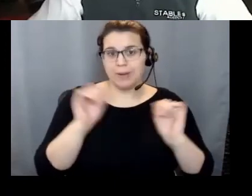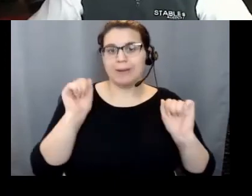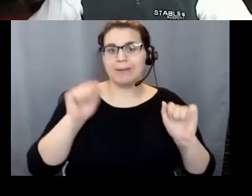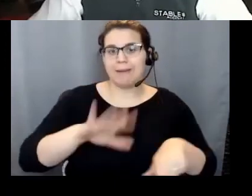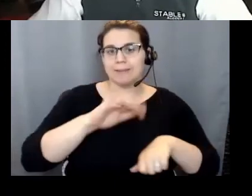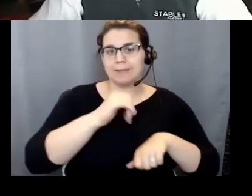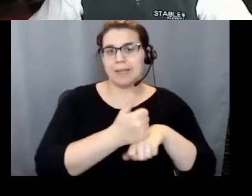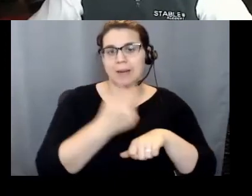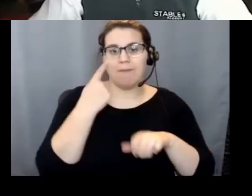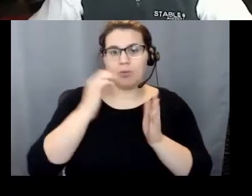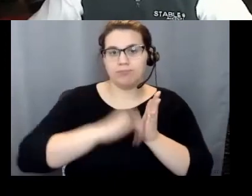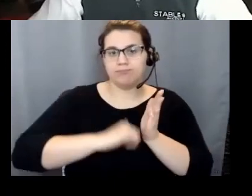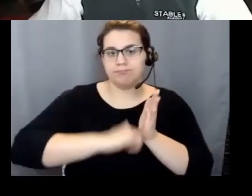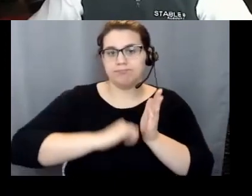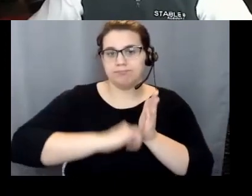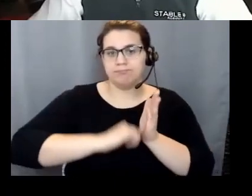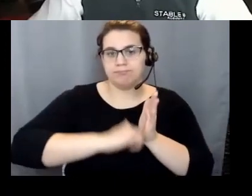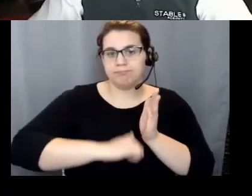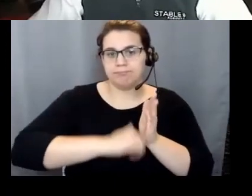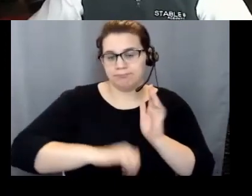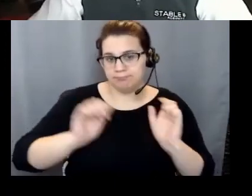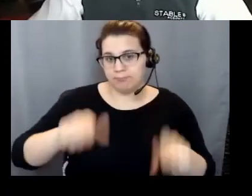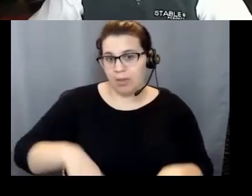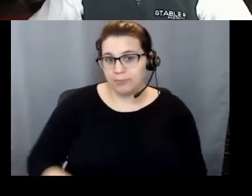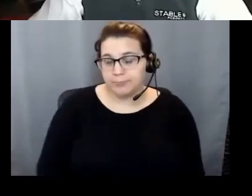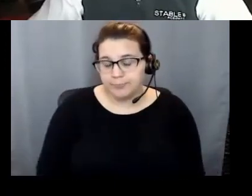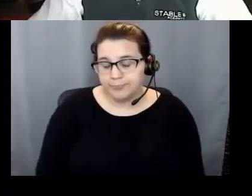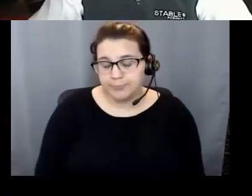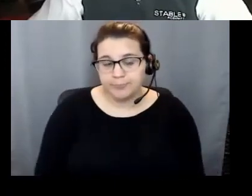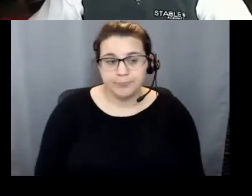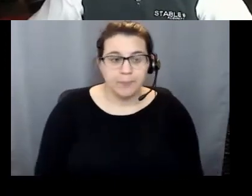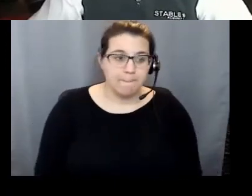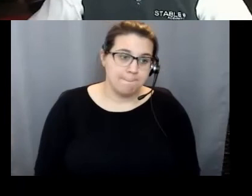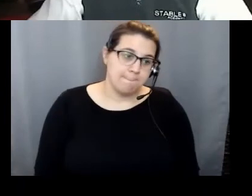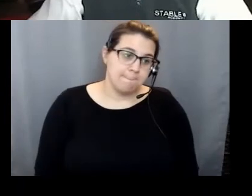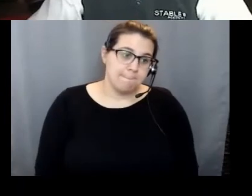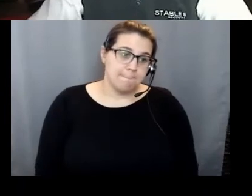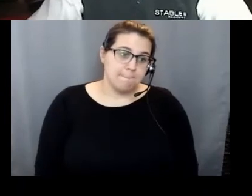up recurring contributions through a form that we have.